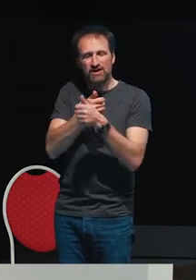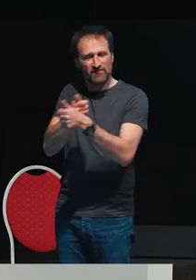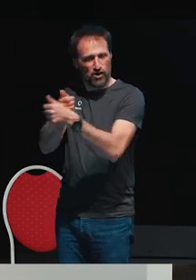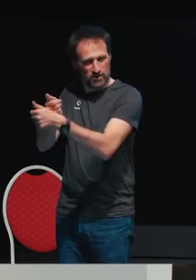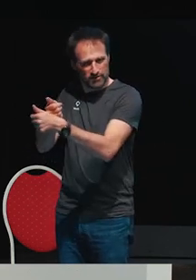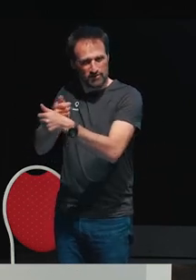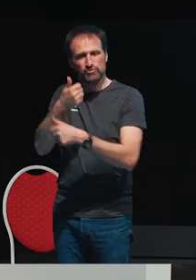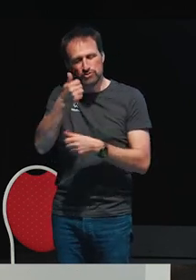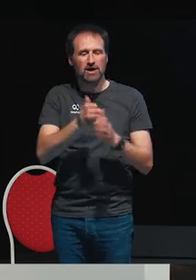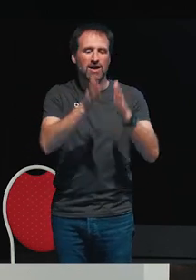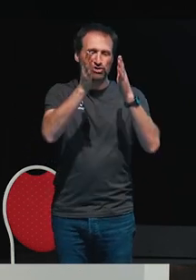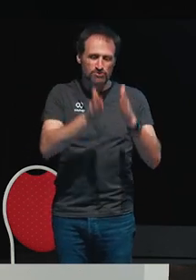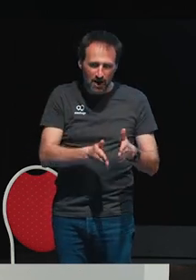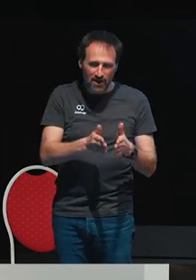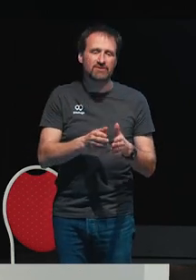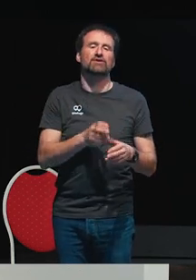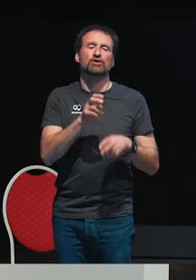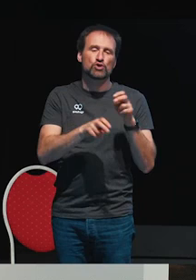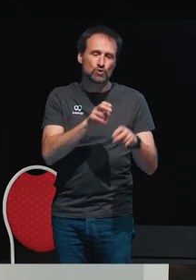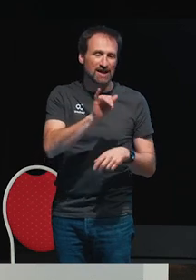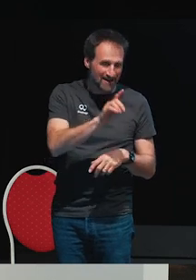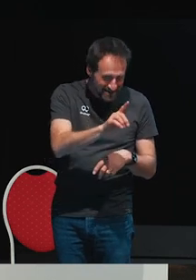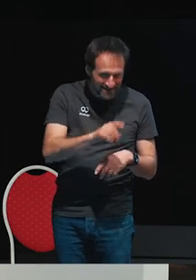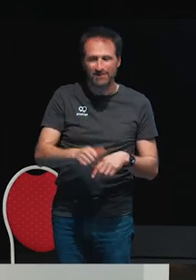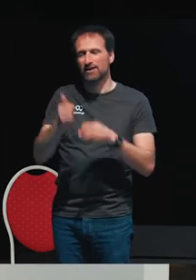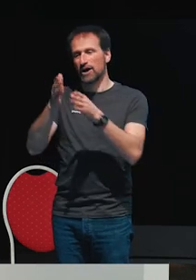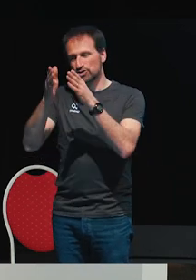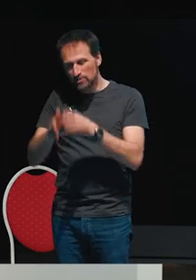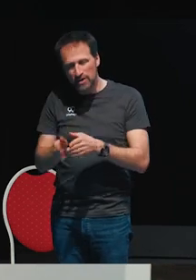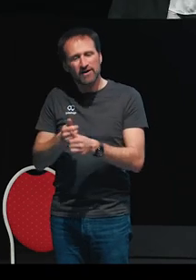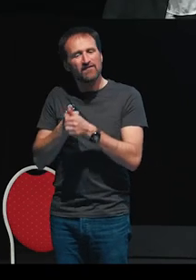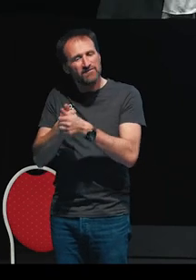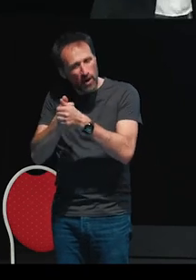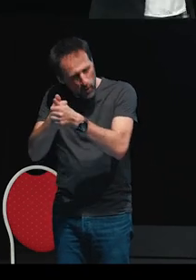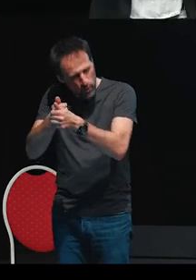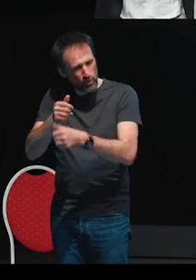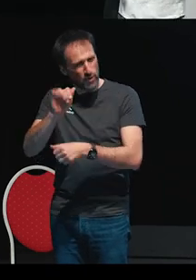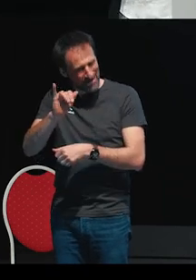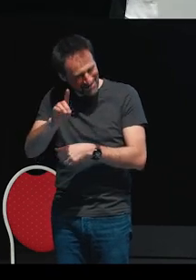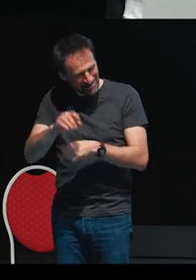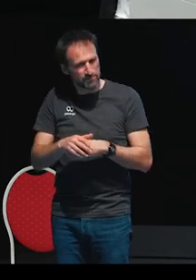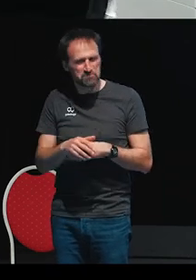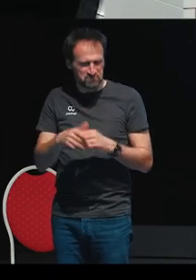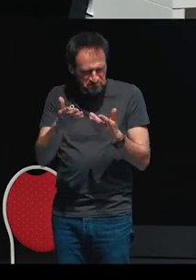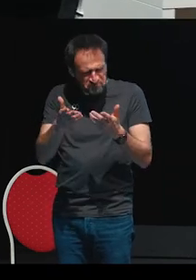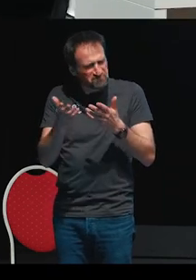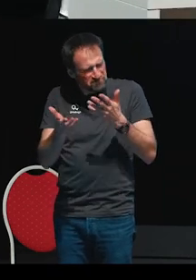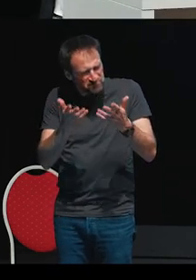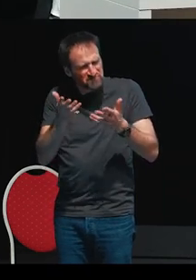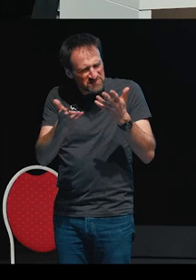and one column of follow ID, and there would be some kind of a similar structure for likes.